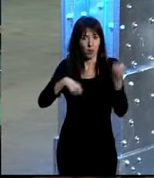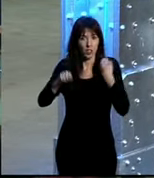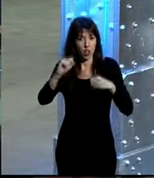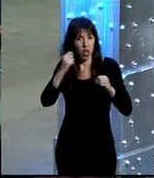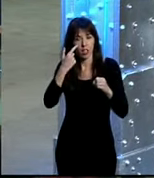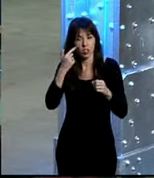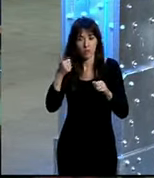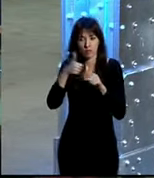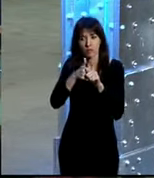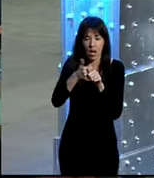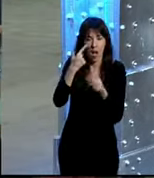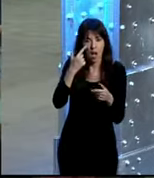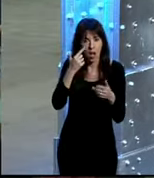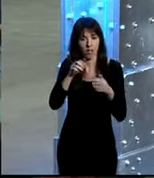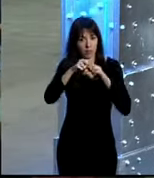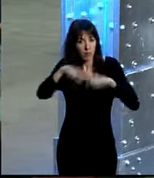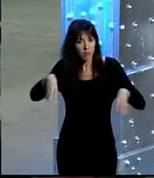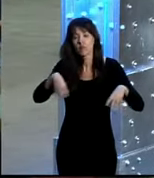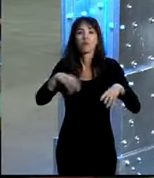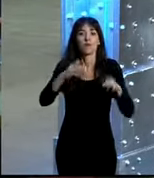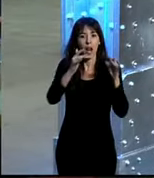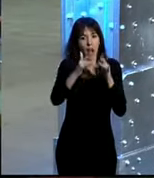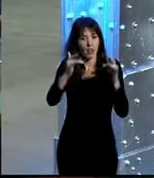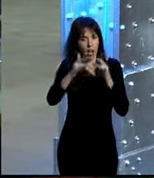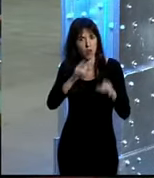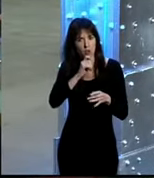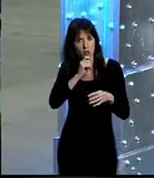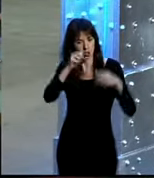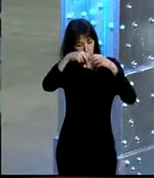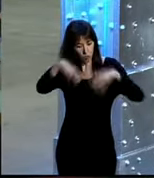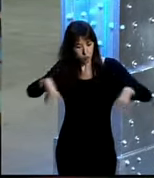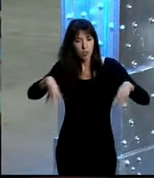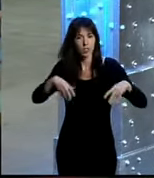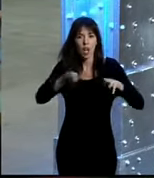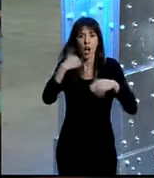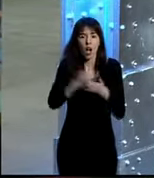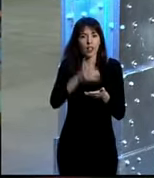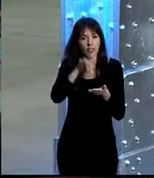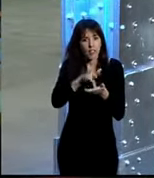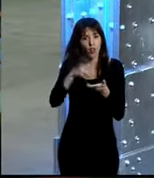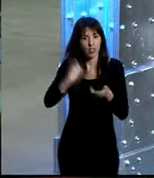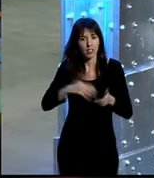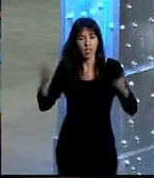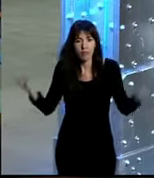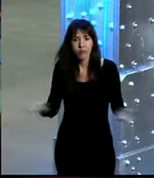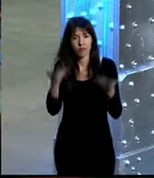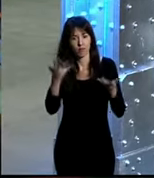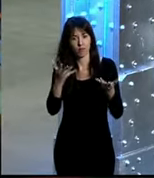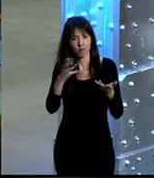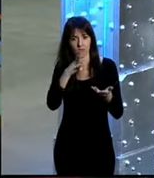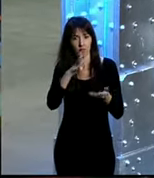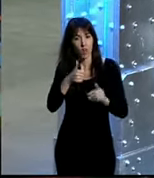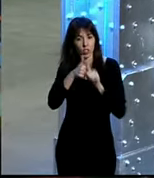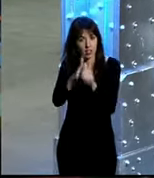where they created maps of the characters to be able to follow different relationships, and we've also got, we've